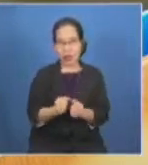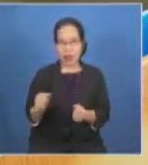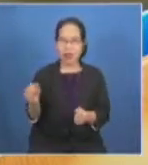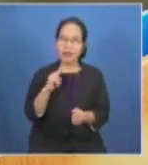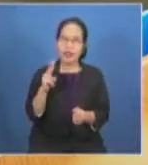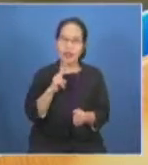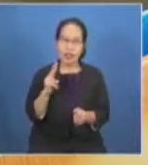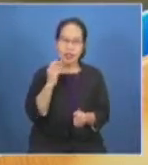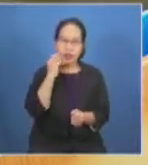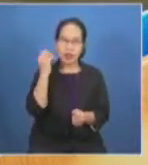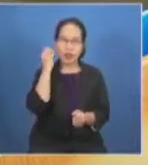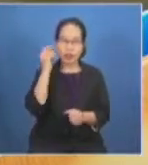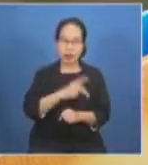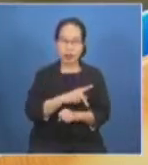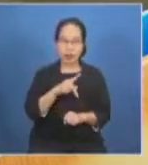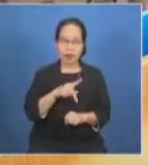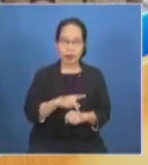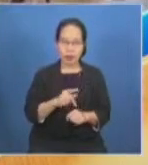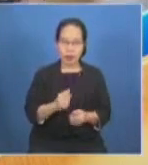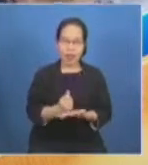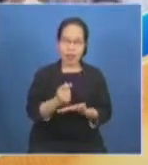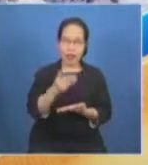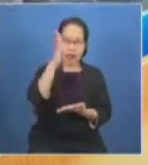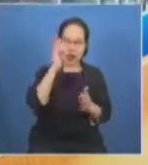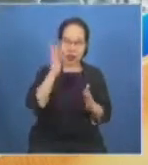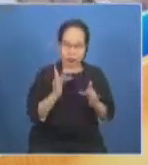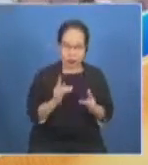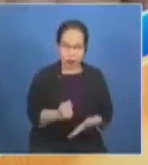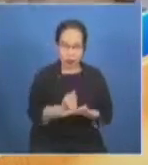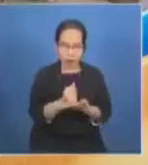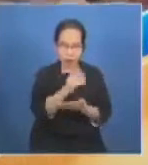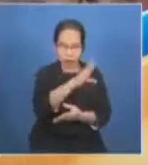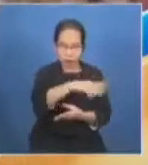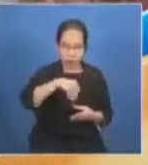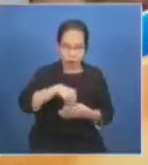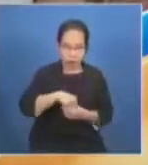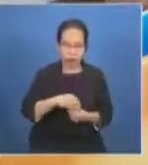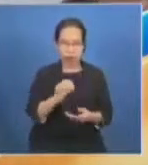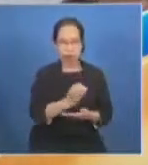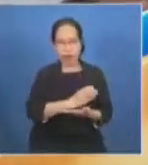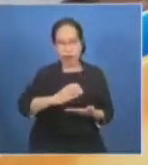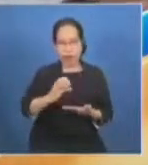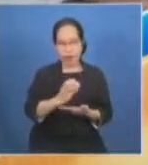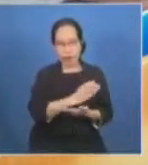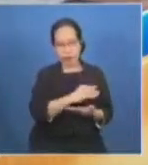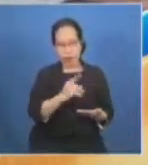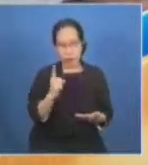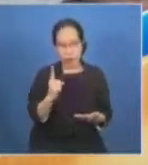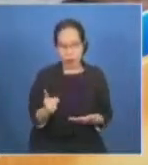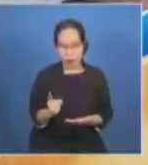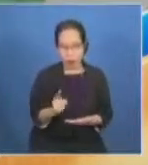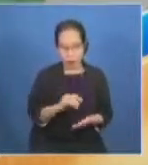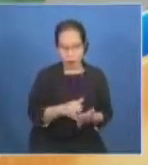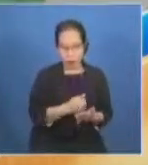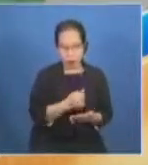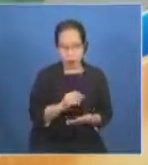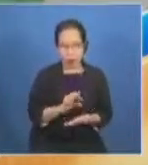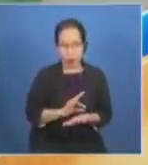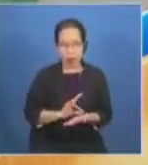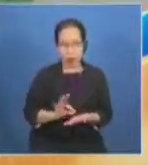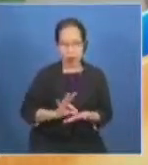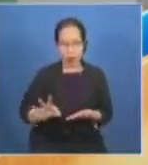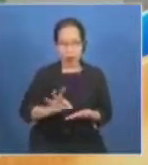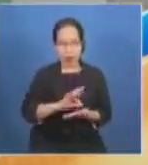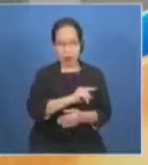And when I returned to the Philippines, with God's mercy and help, I joined the choir and also those in charge